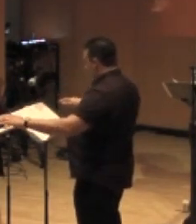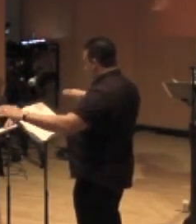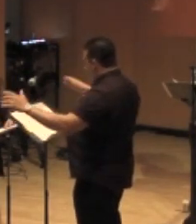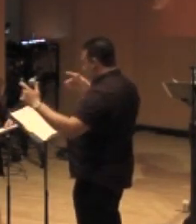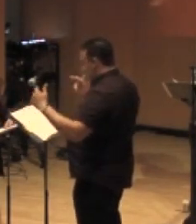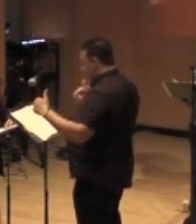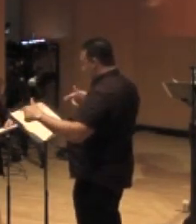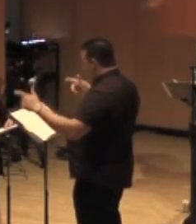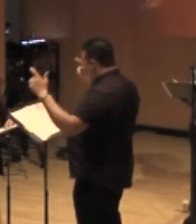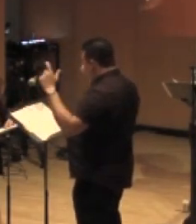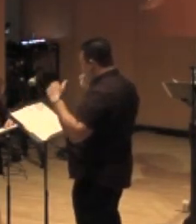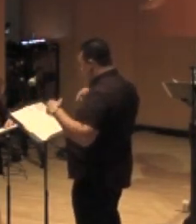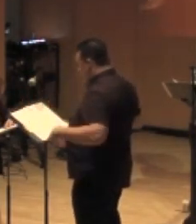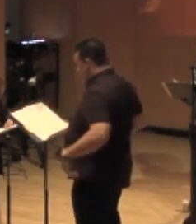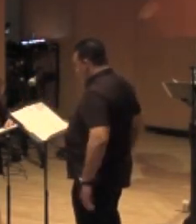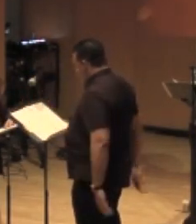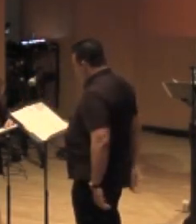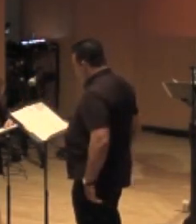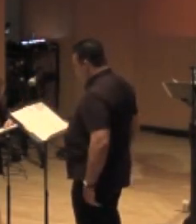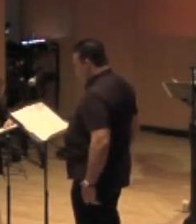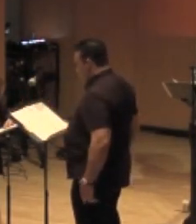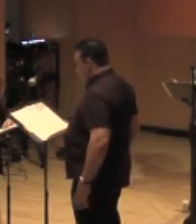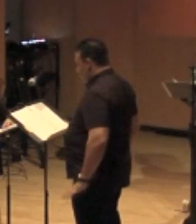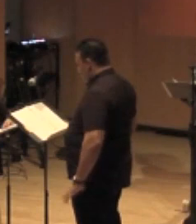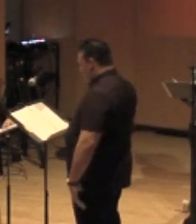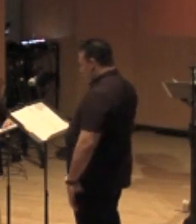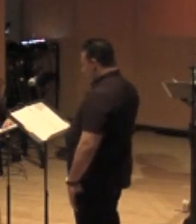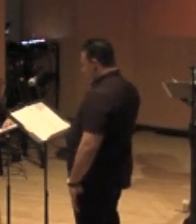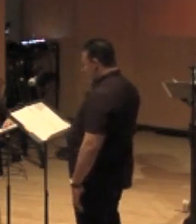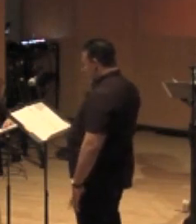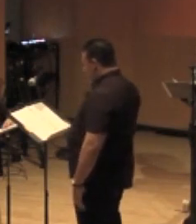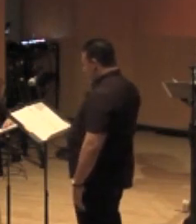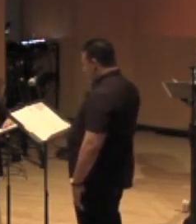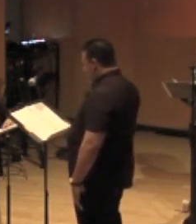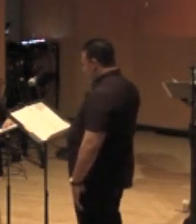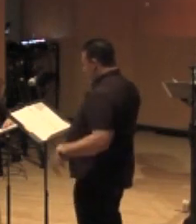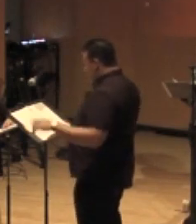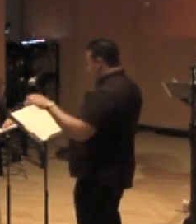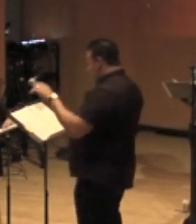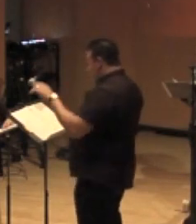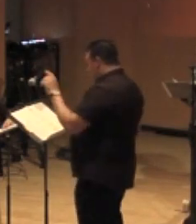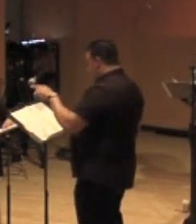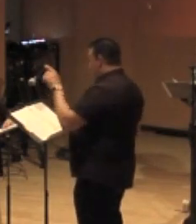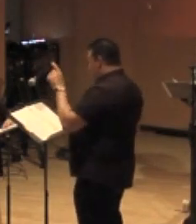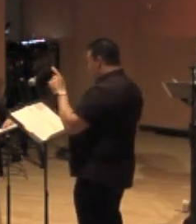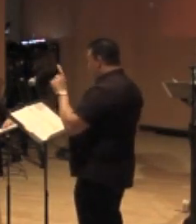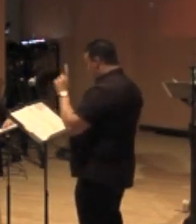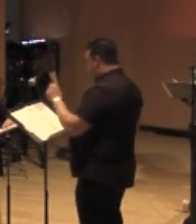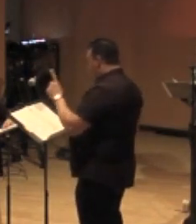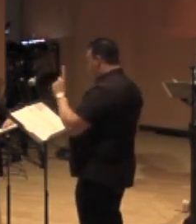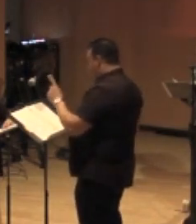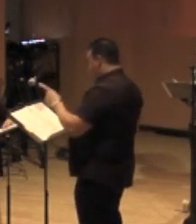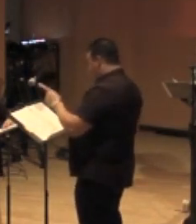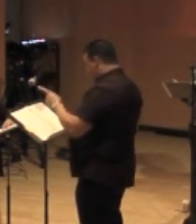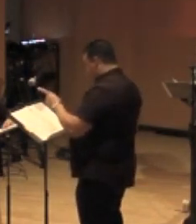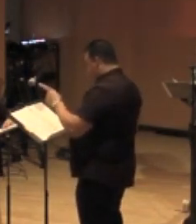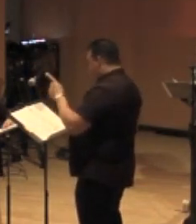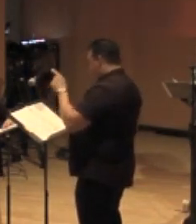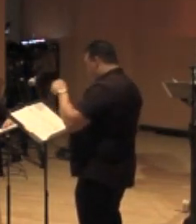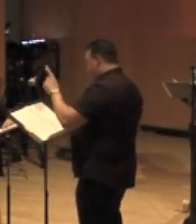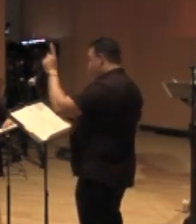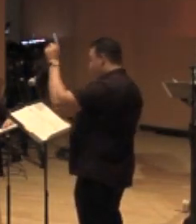the waves crash and crash maybe and also like the boat